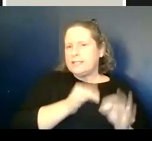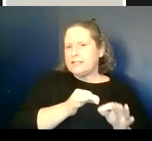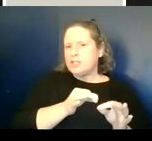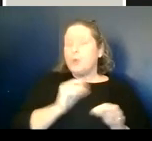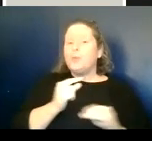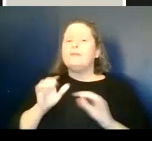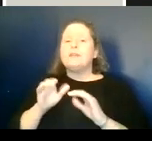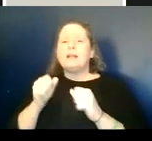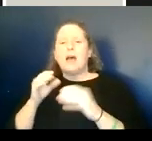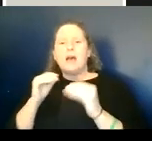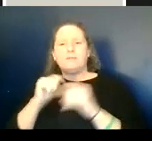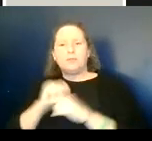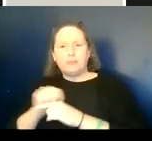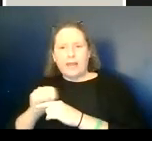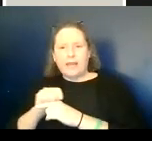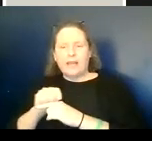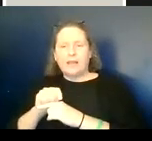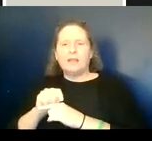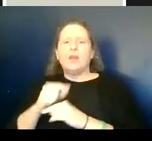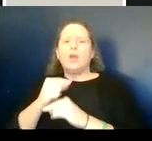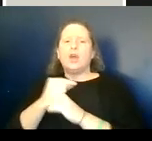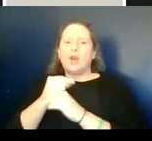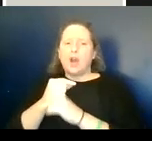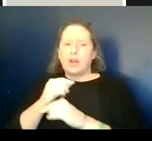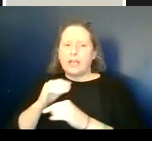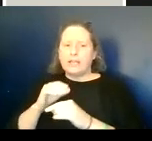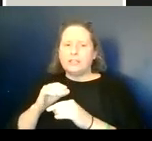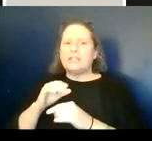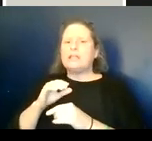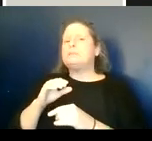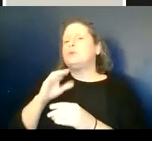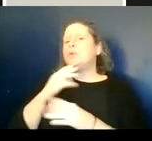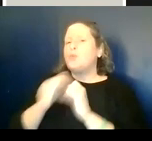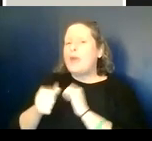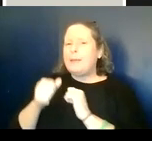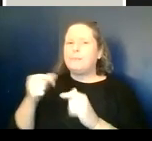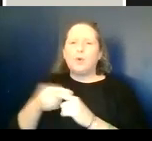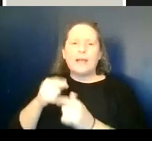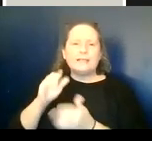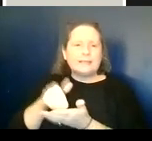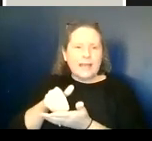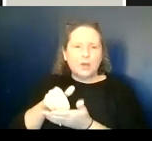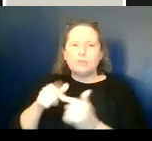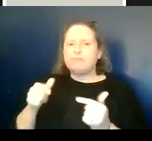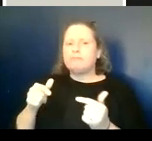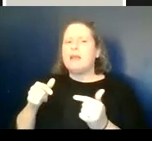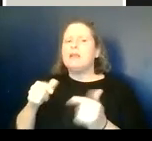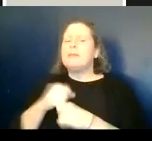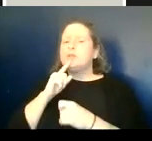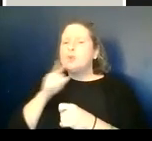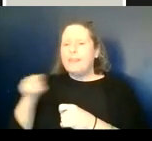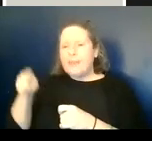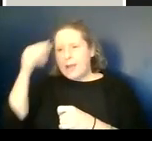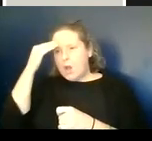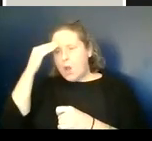medical advocates to make sure that they know and that they can support any person receiving services to make those decisions,